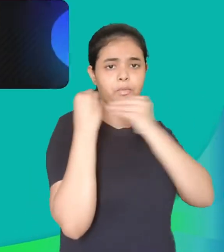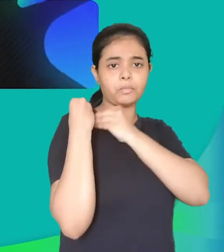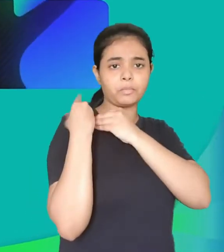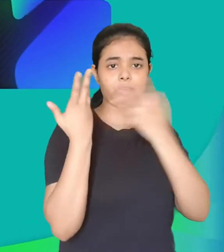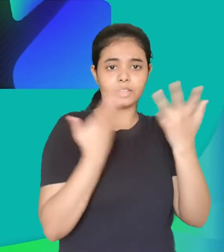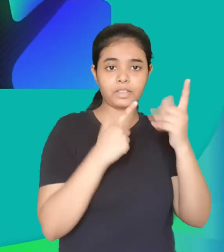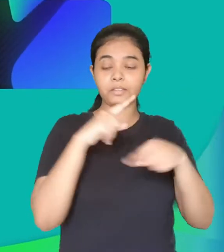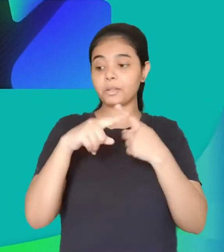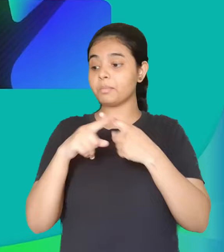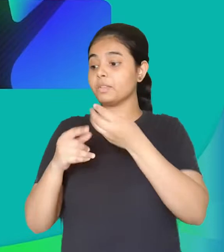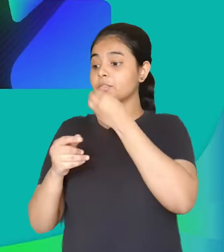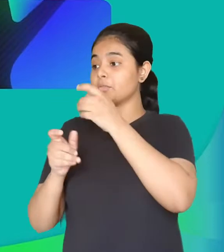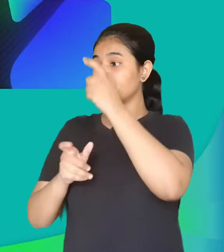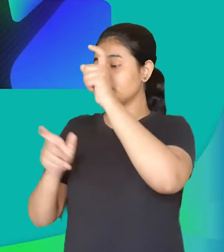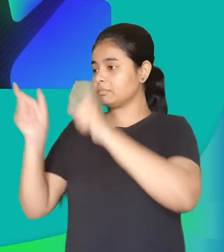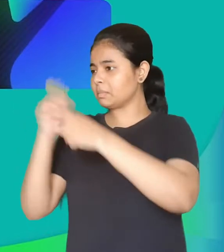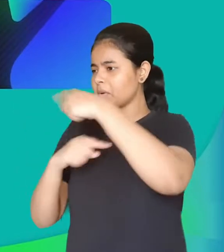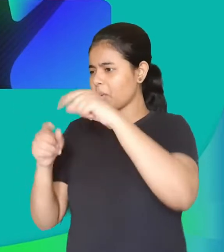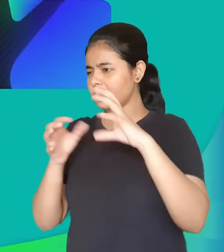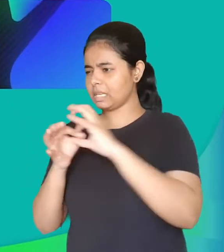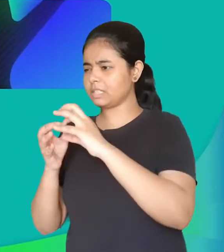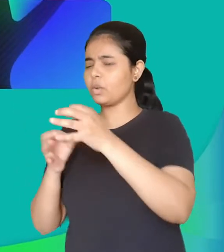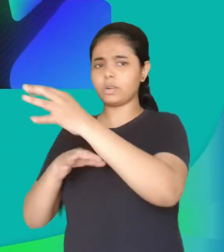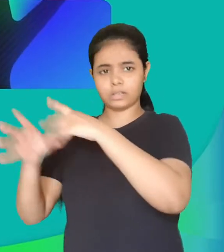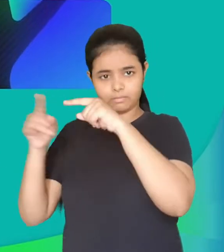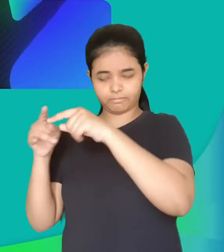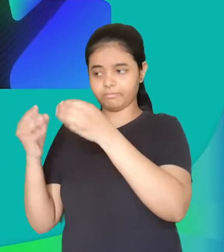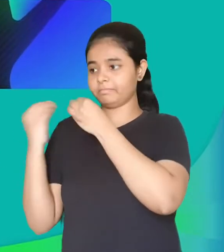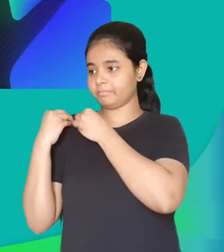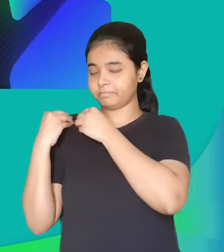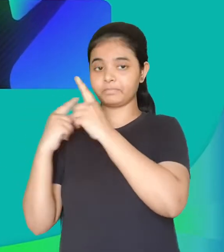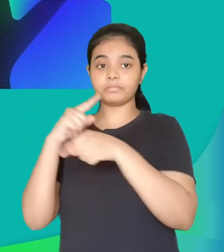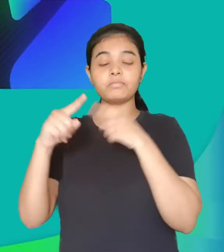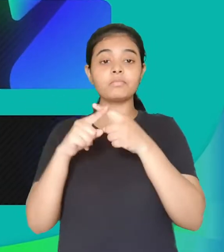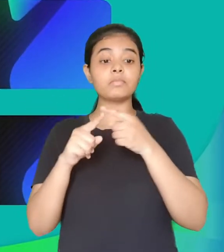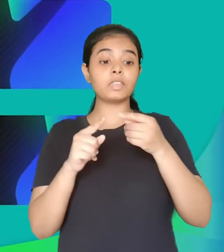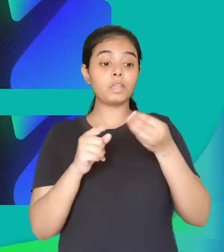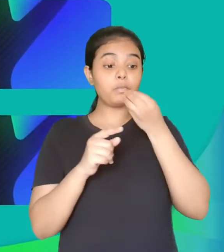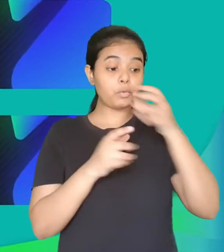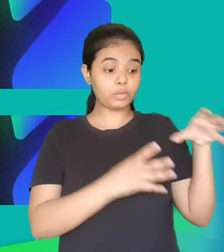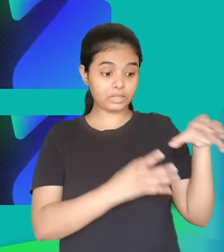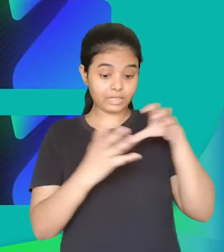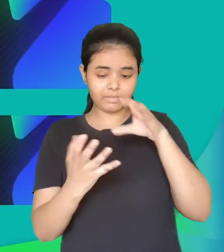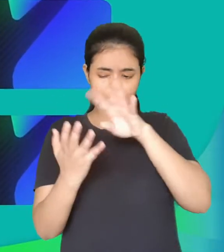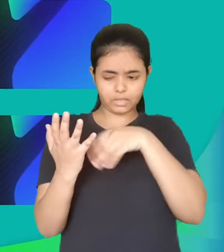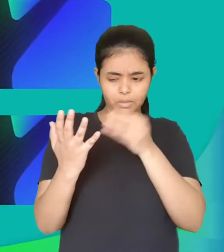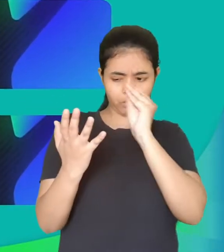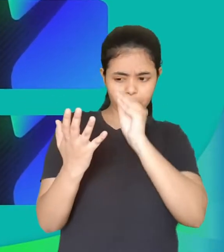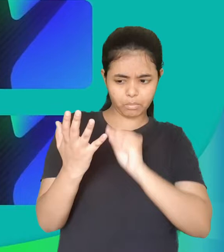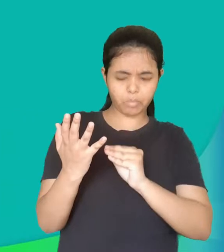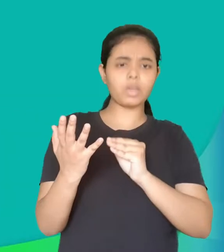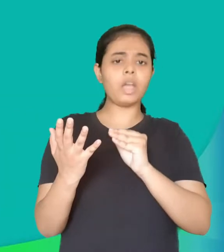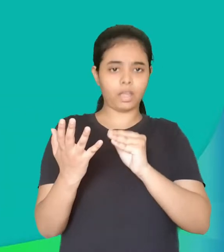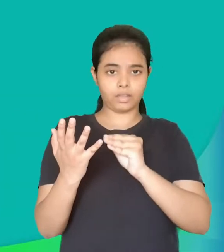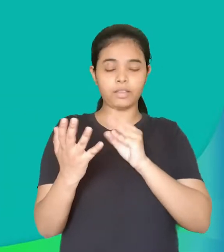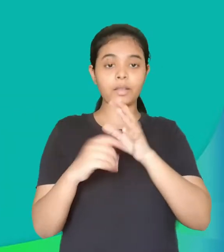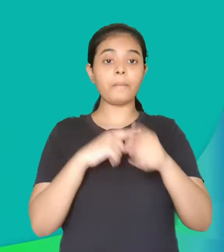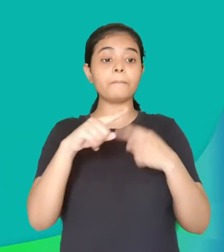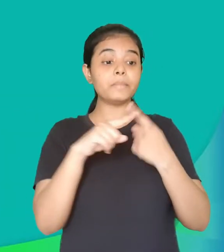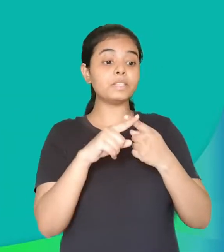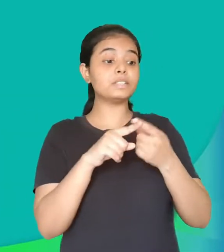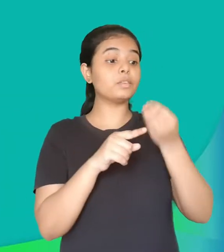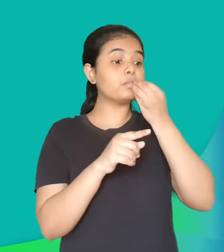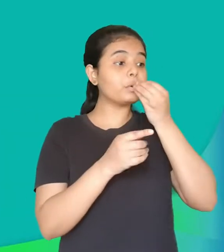donors. Responsibilities of surplus food distribution organizations. Labeling requirements of donated